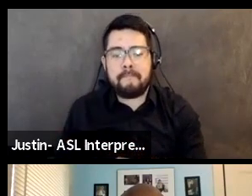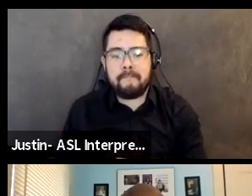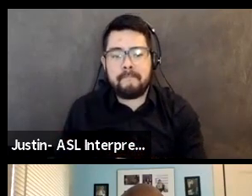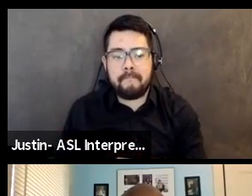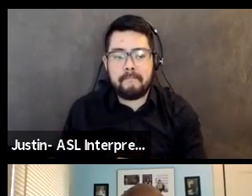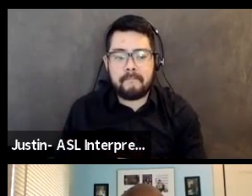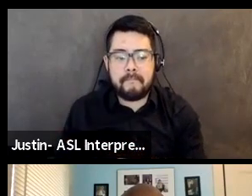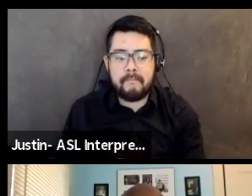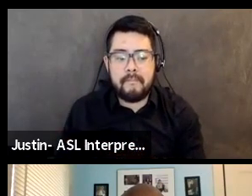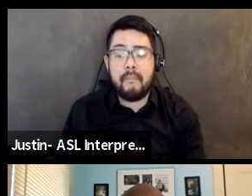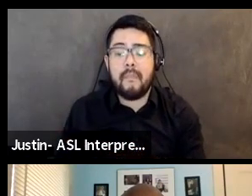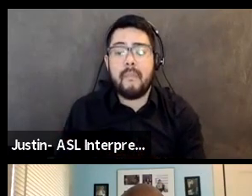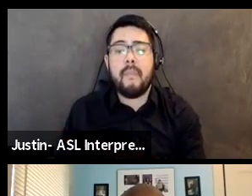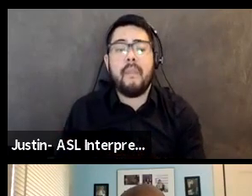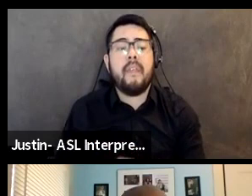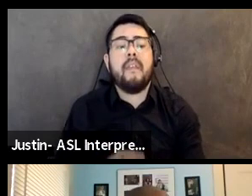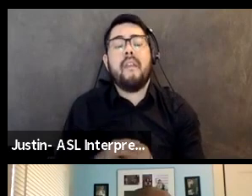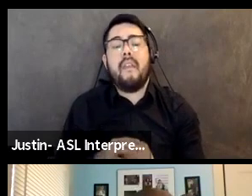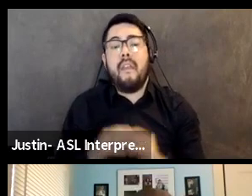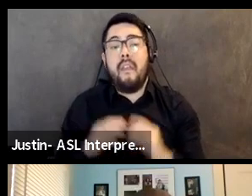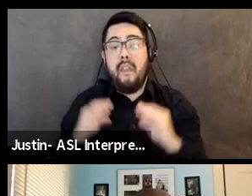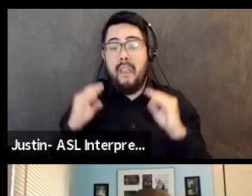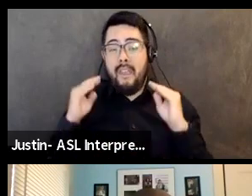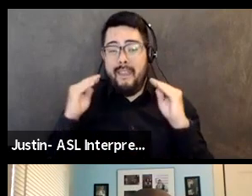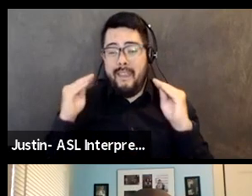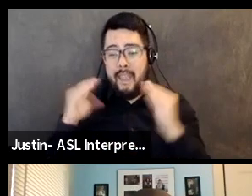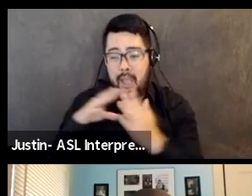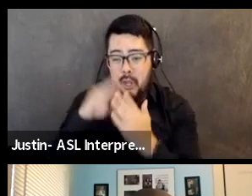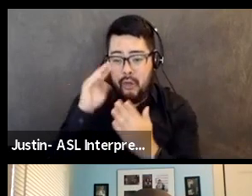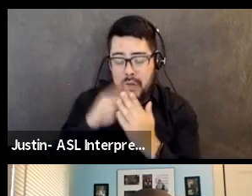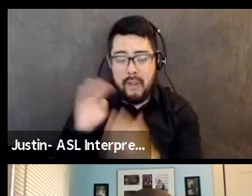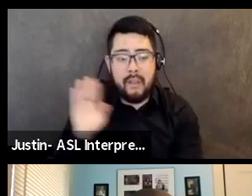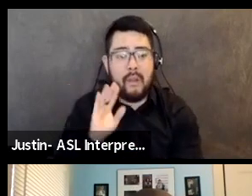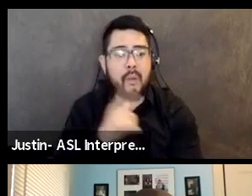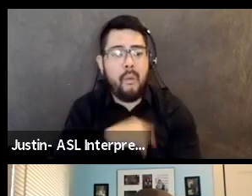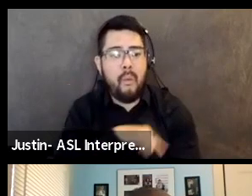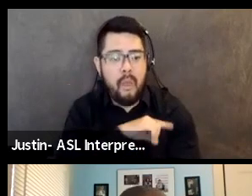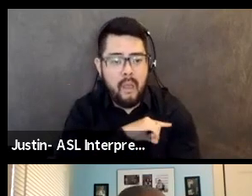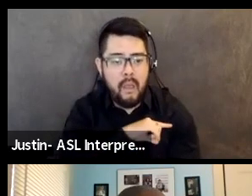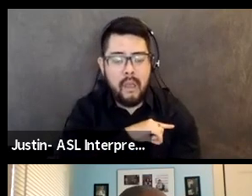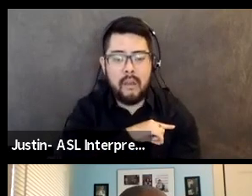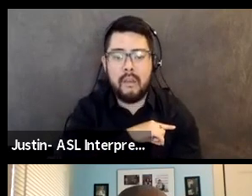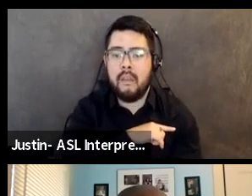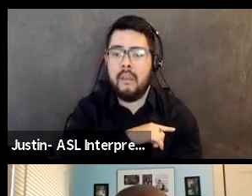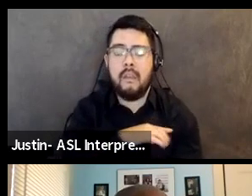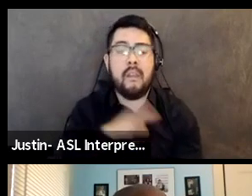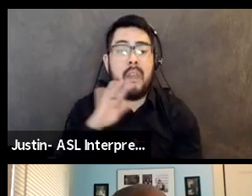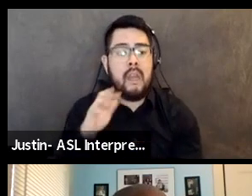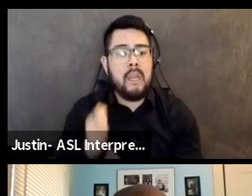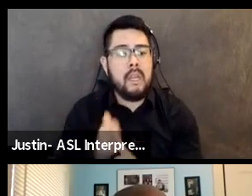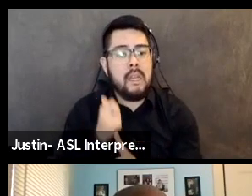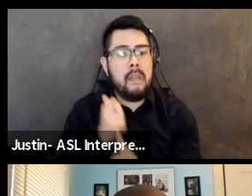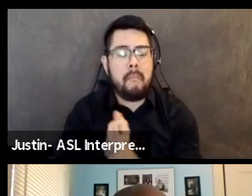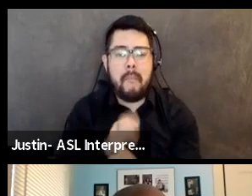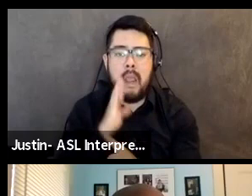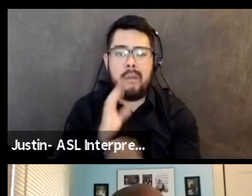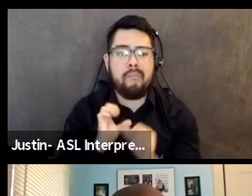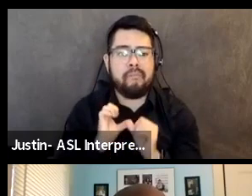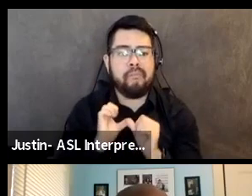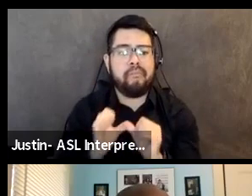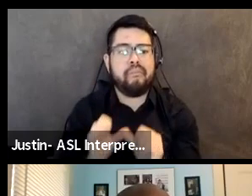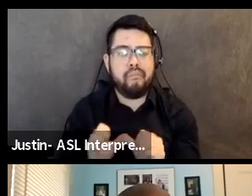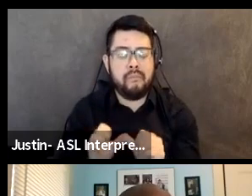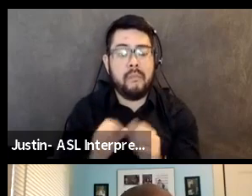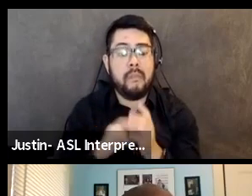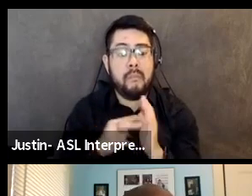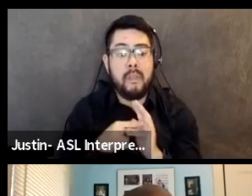the quality of education and the stickiness thereof is going to have an ongoing impact it's going to have an ongoing impact in the subsequent